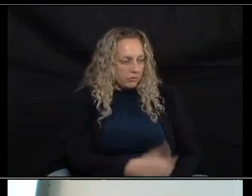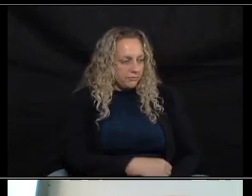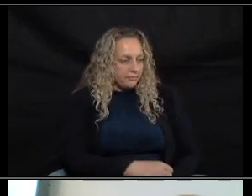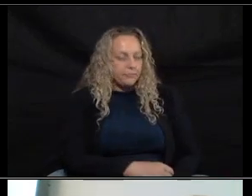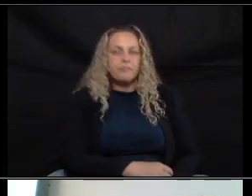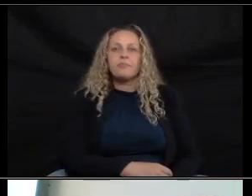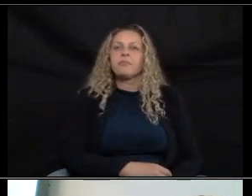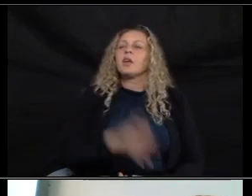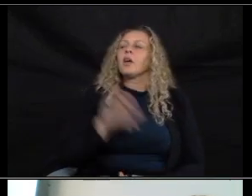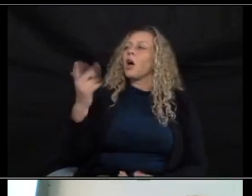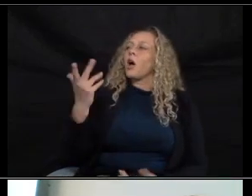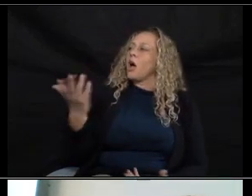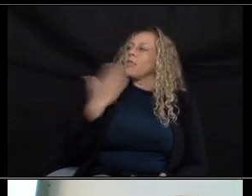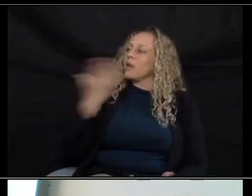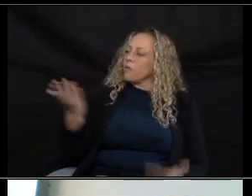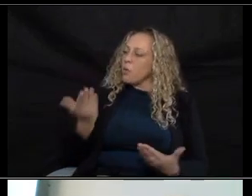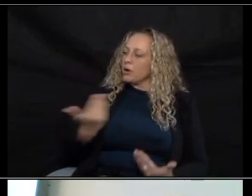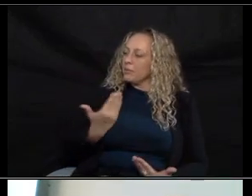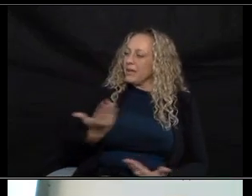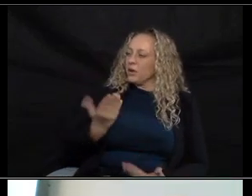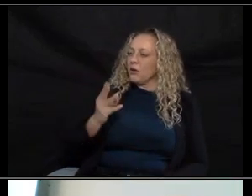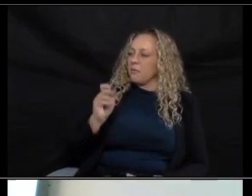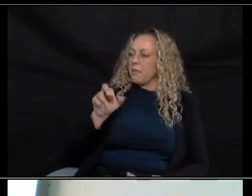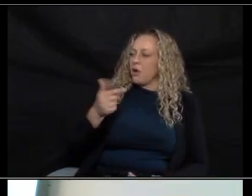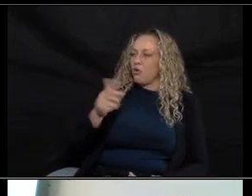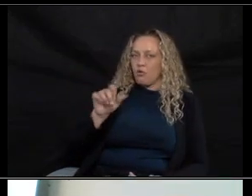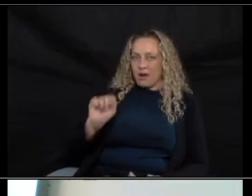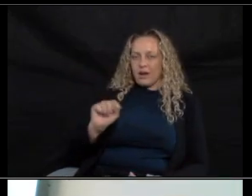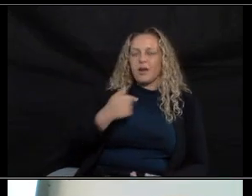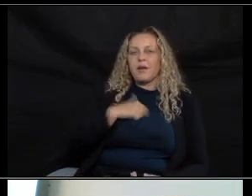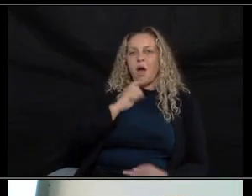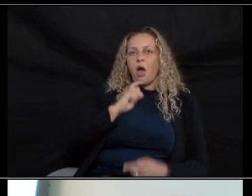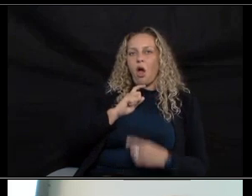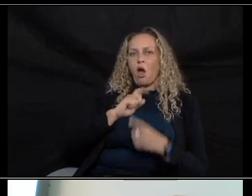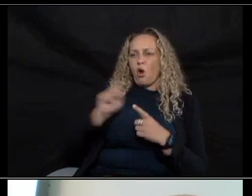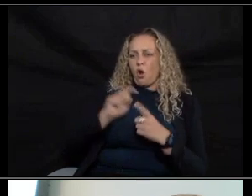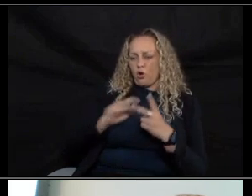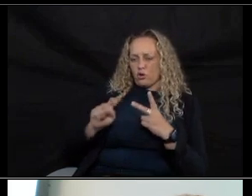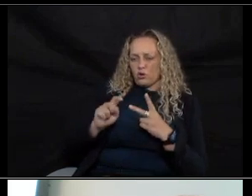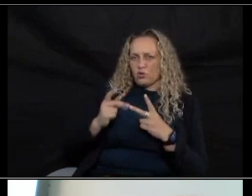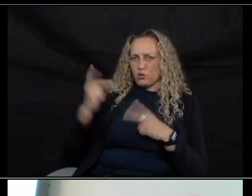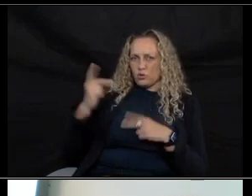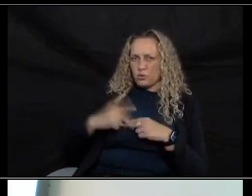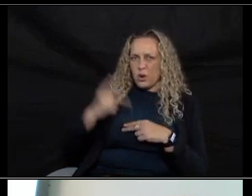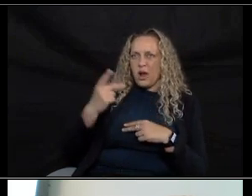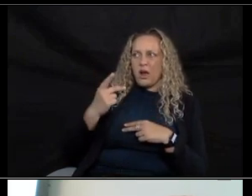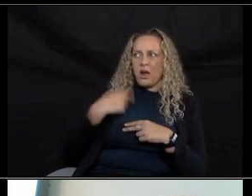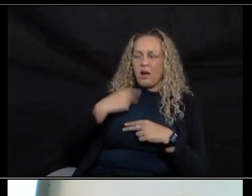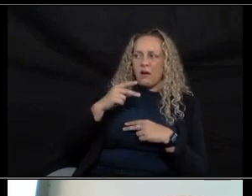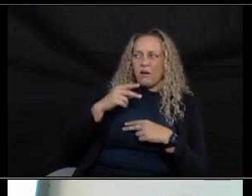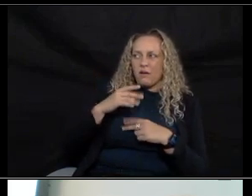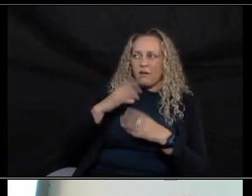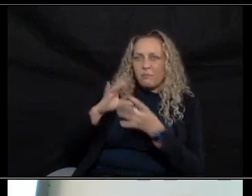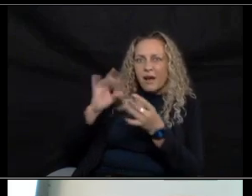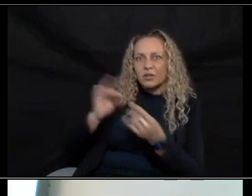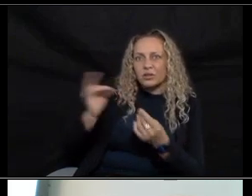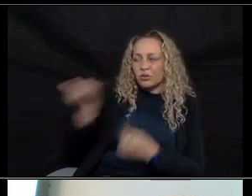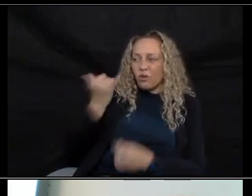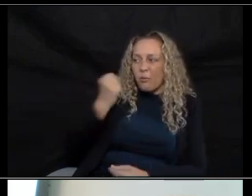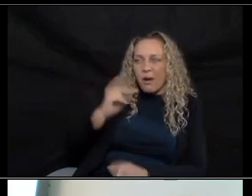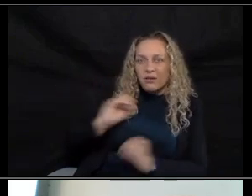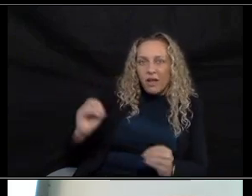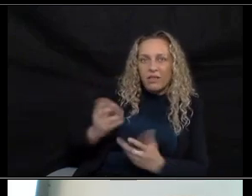you for welcoming me here, Mayor Grant. But I called you twice. I left you a voicemail, no answer or call back.